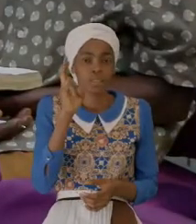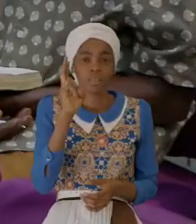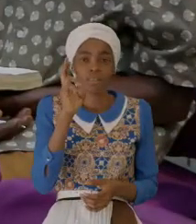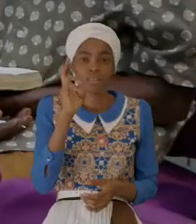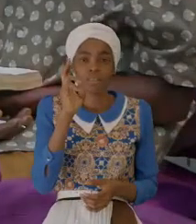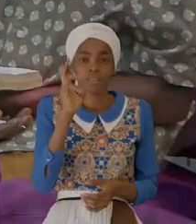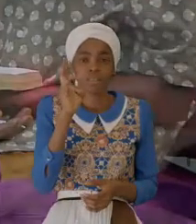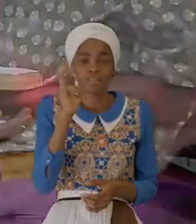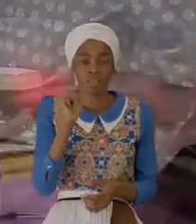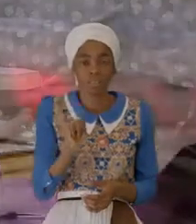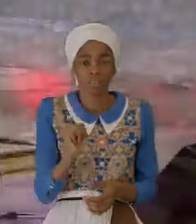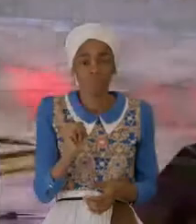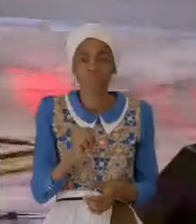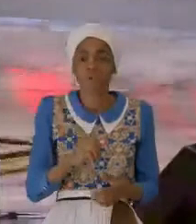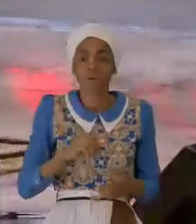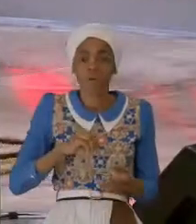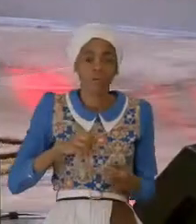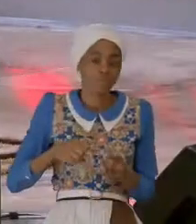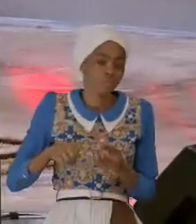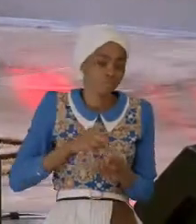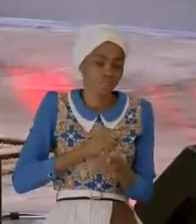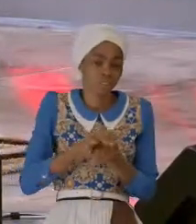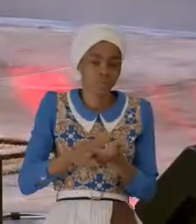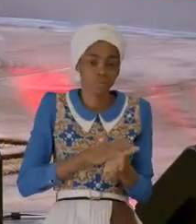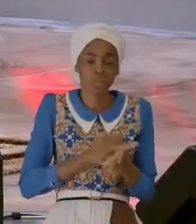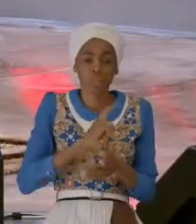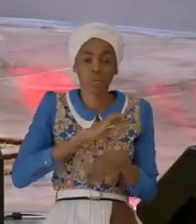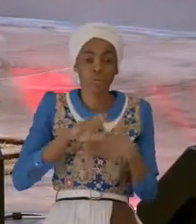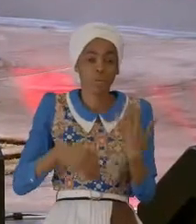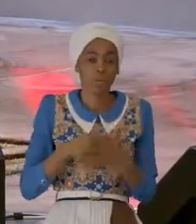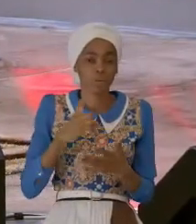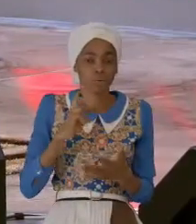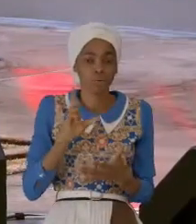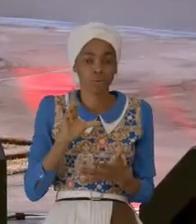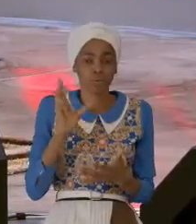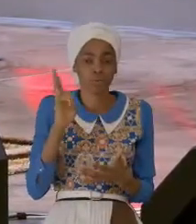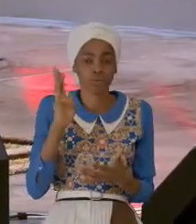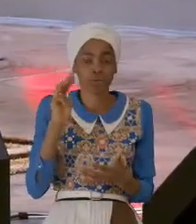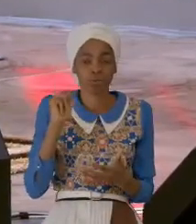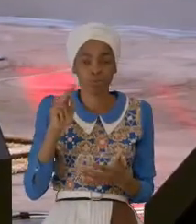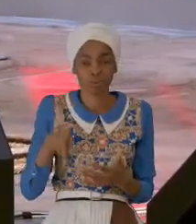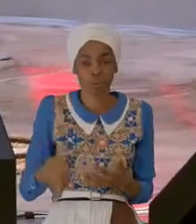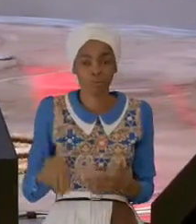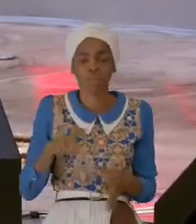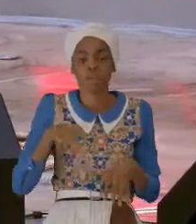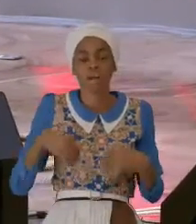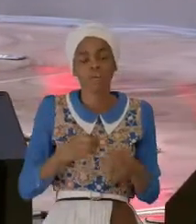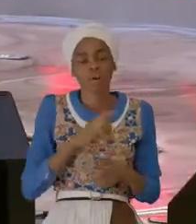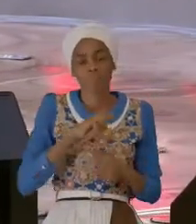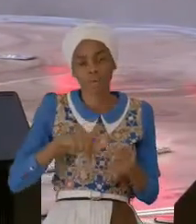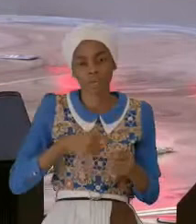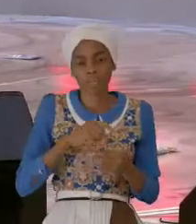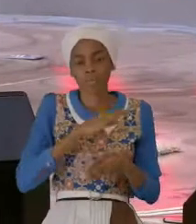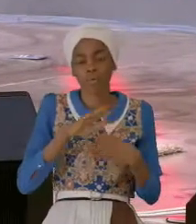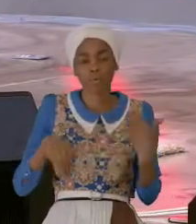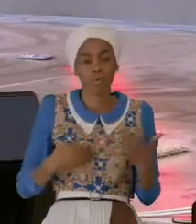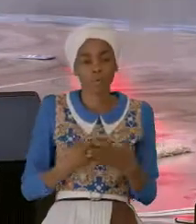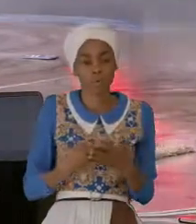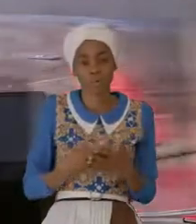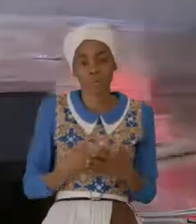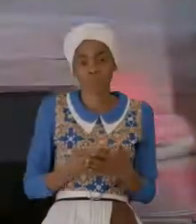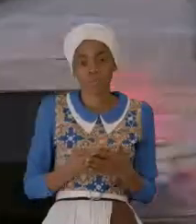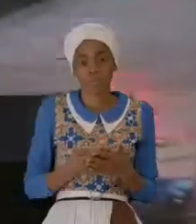how about a lot of Leaven look at your personal life your personal